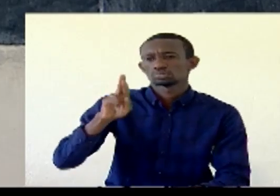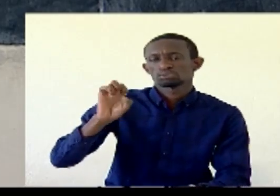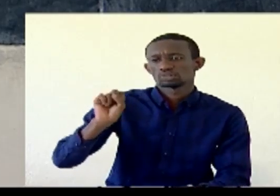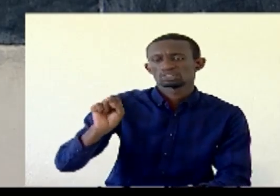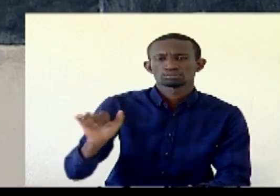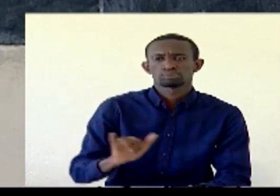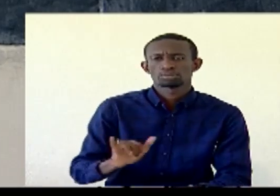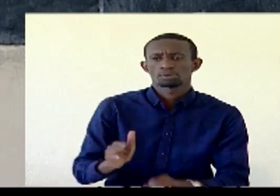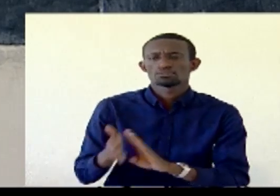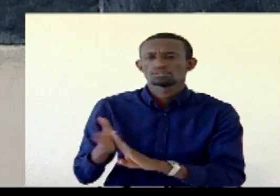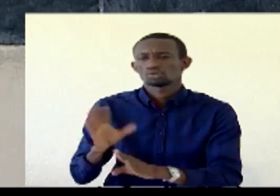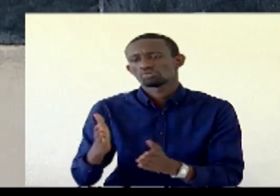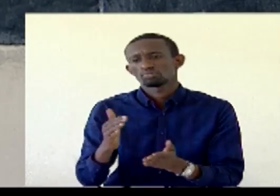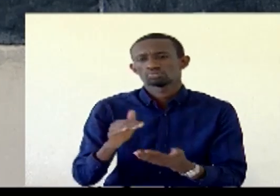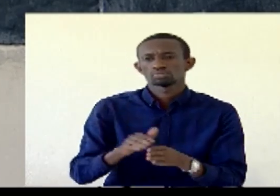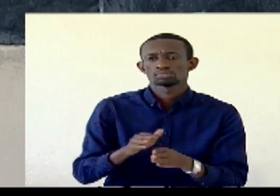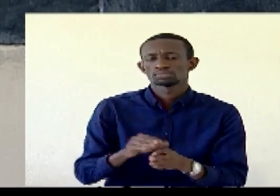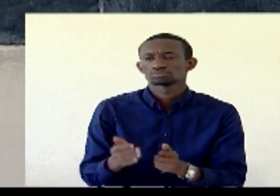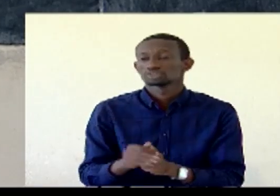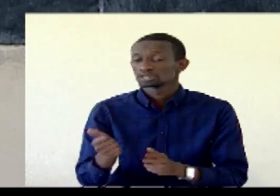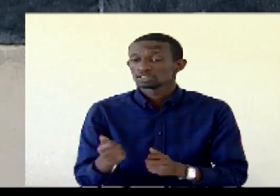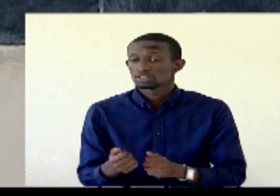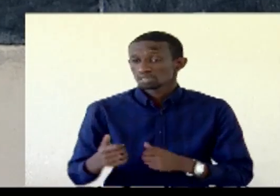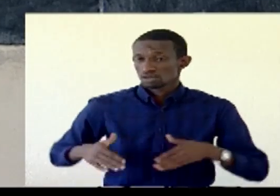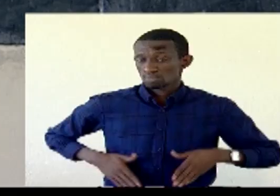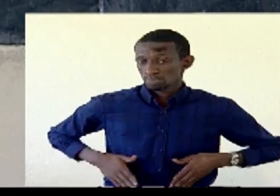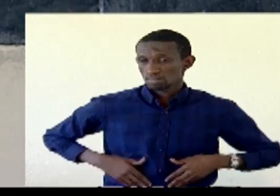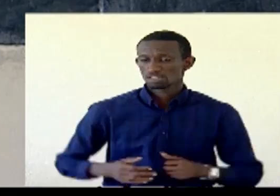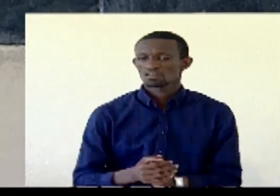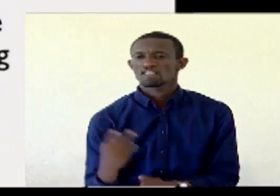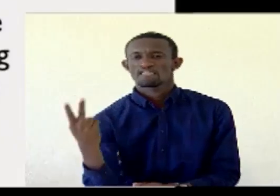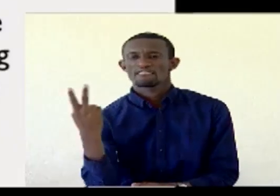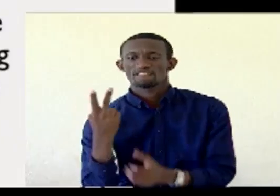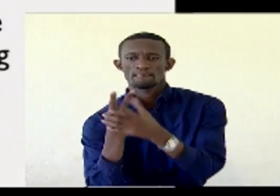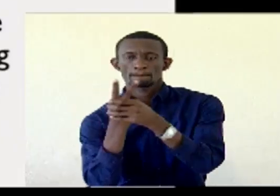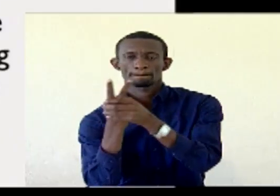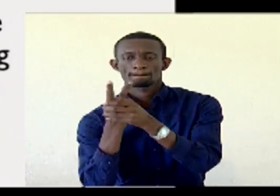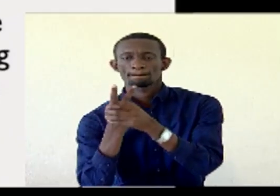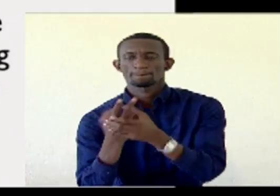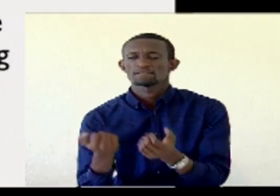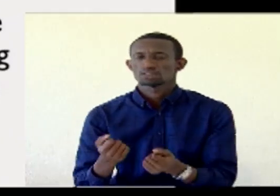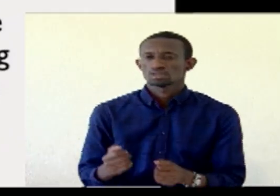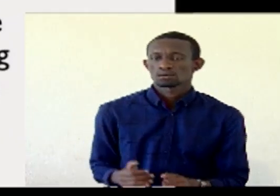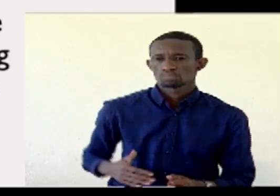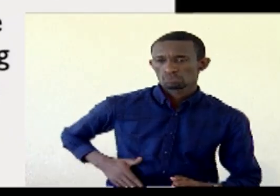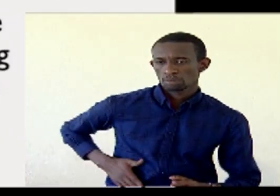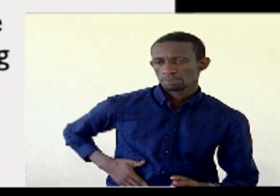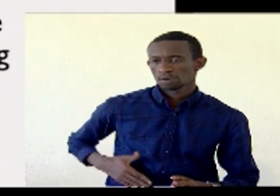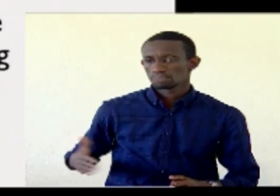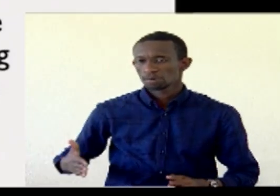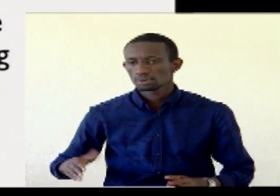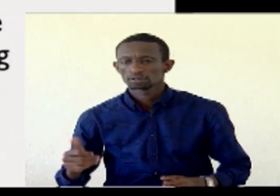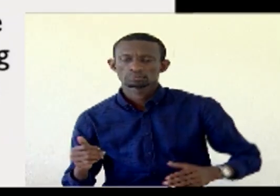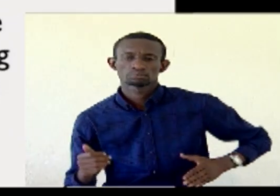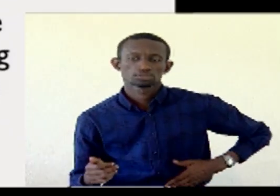are 2 in pairs. We have the left ureter, we have the right ureter. What are the